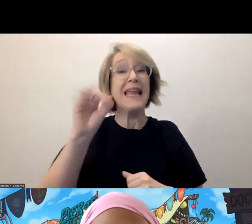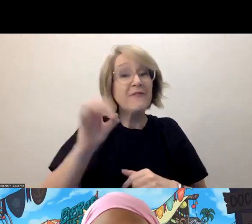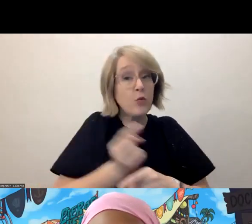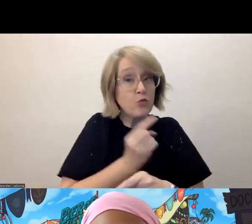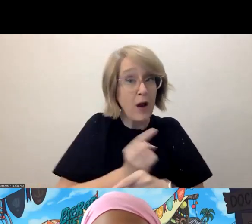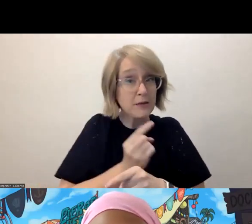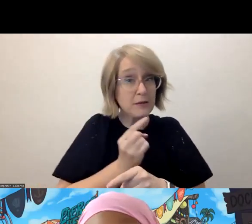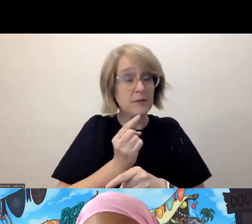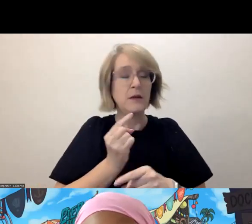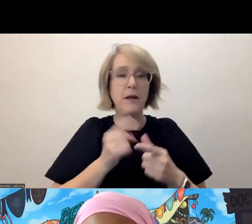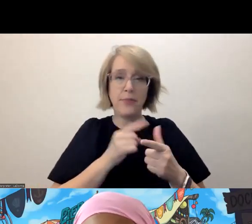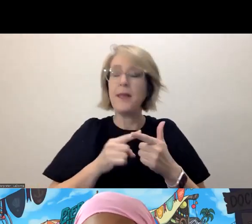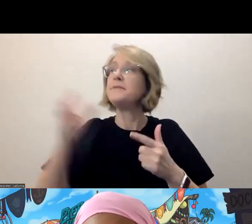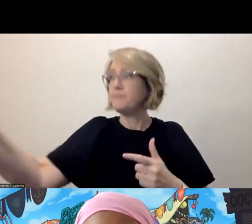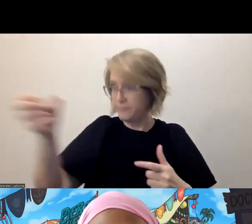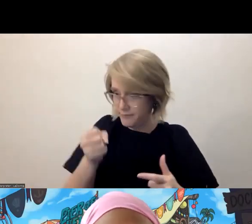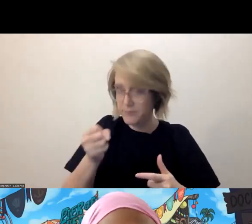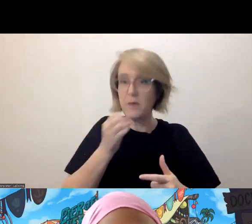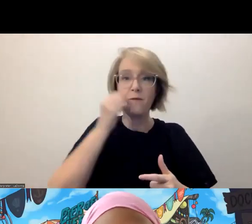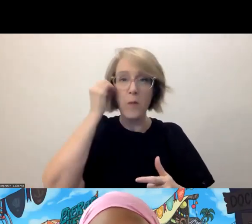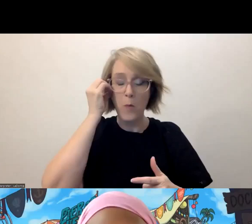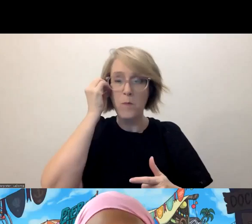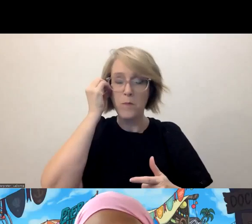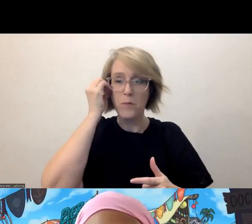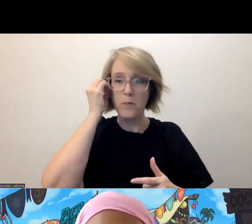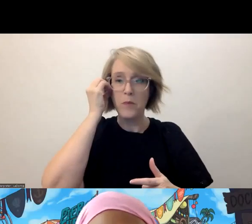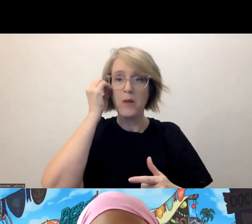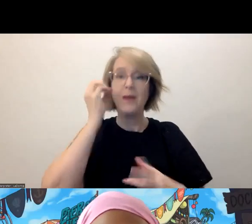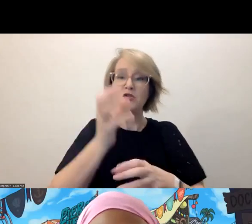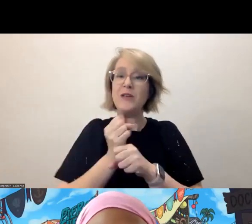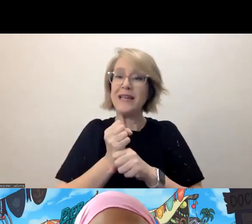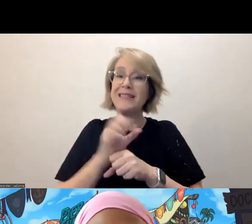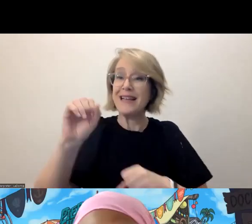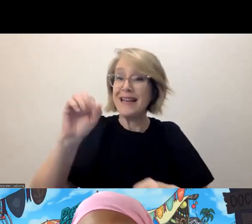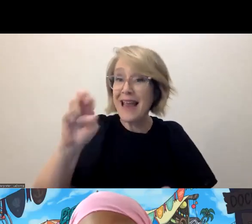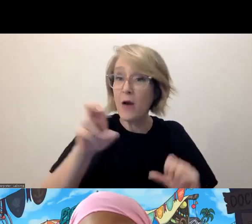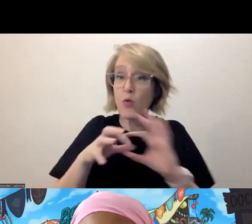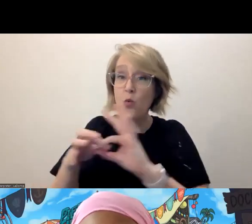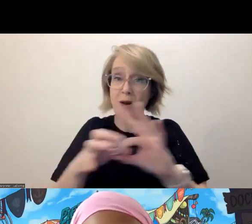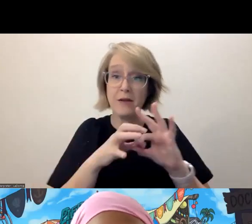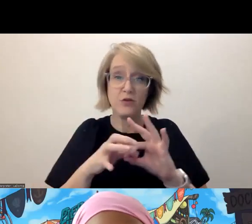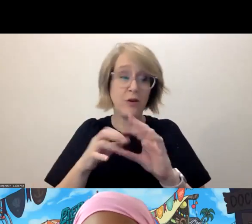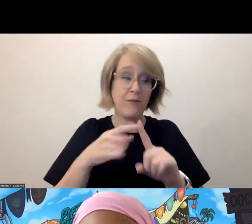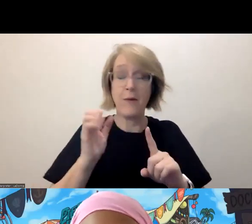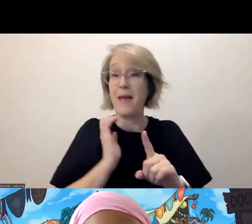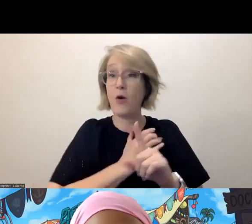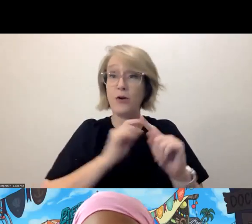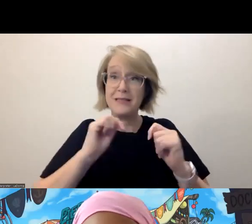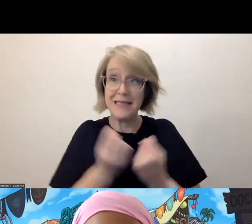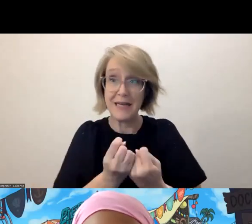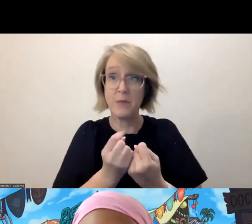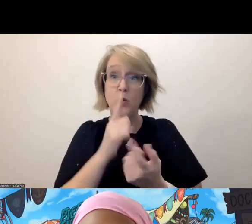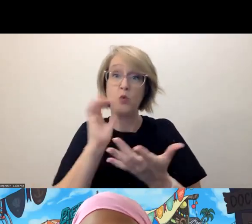is that she is removed from her home. She gets care coordination from our team, reaches out to her